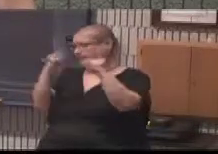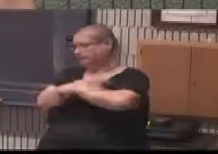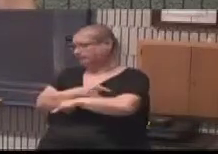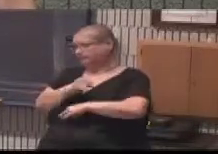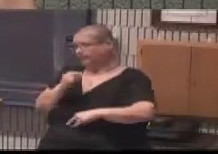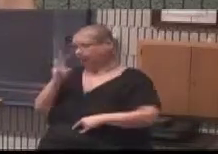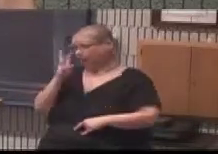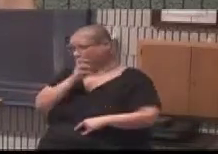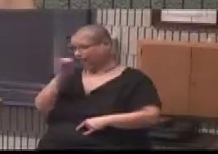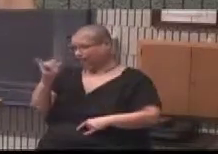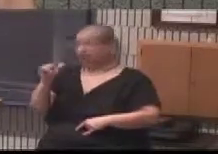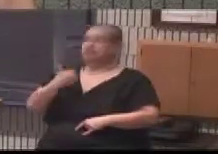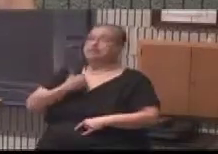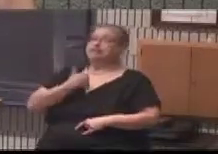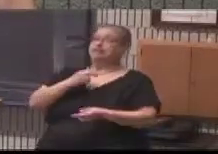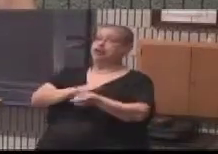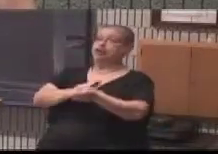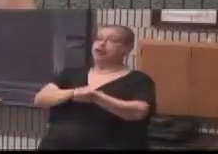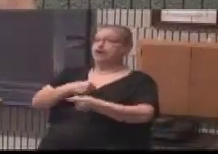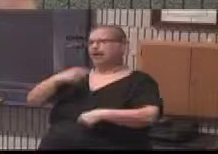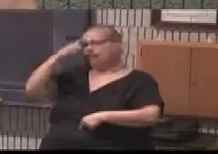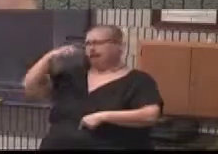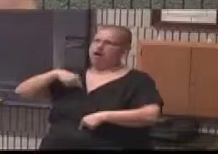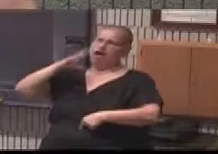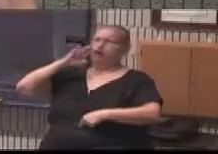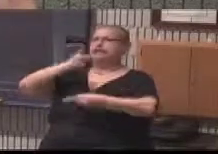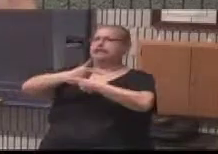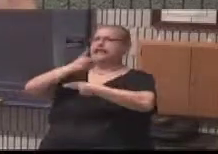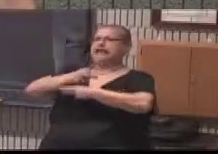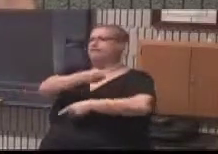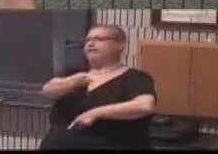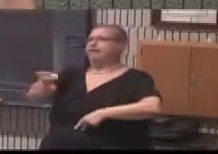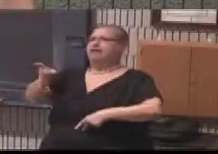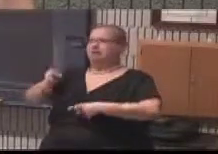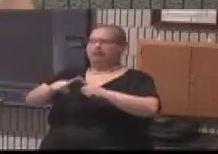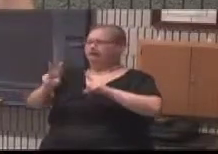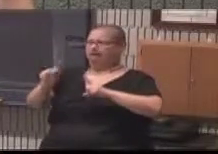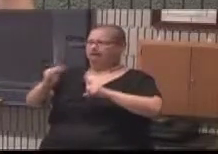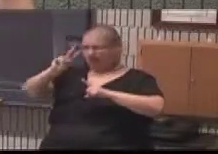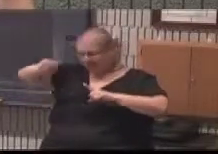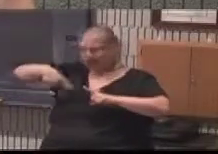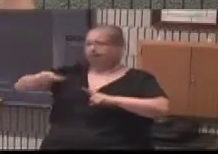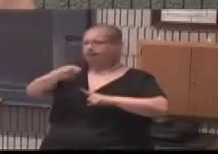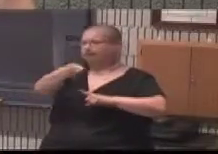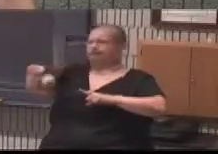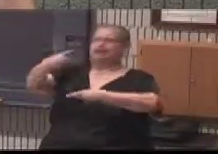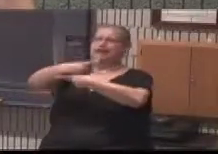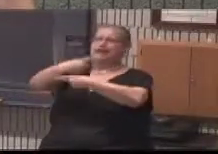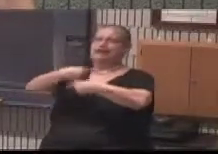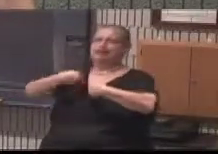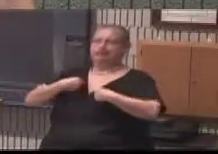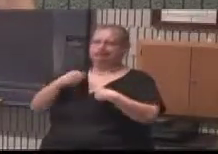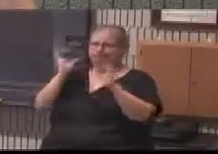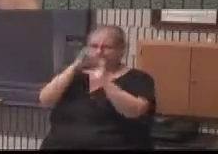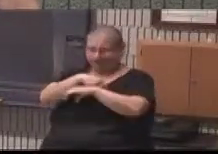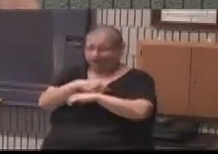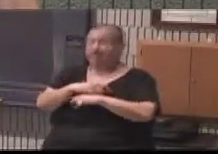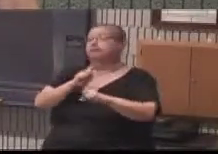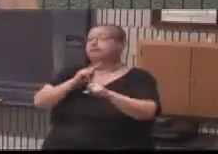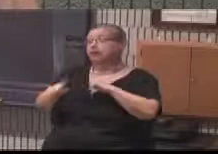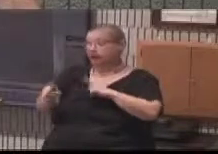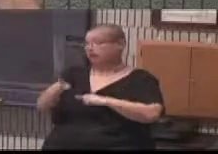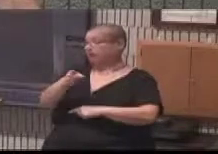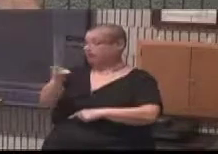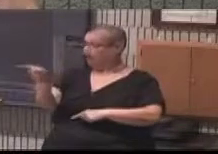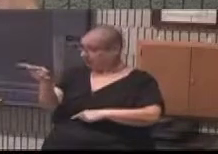too. As a nurse, I always thought I'd be the caregiver, and now I'm the person receiving the care. Learning to be a nurse in a very